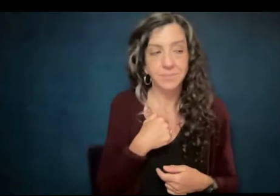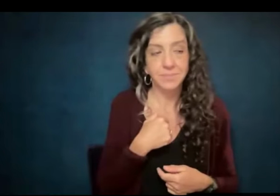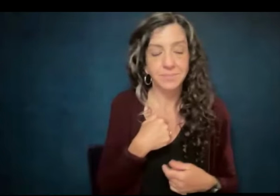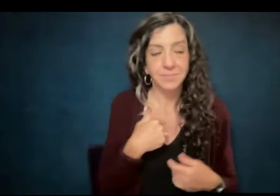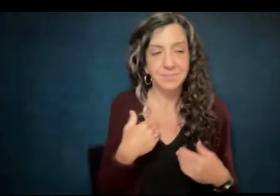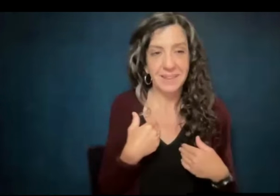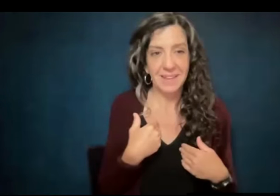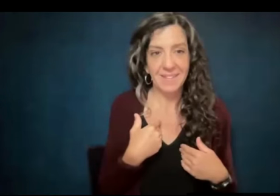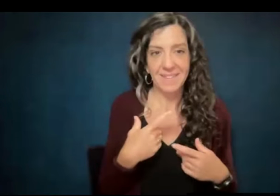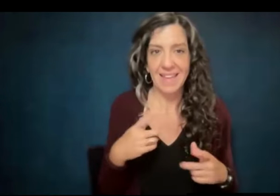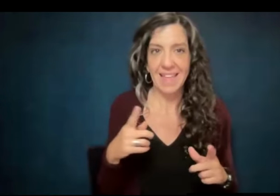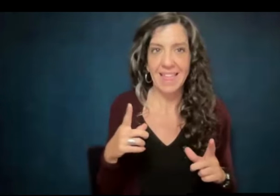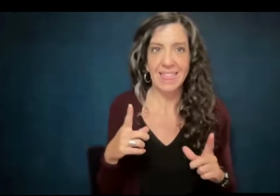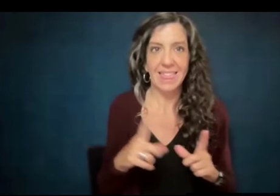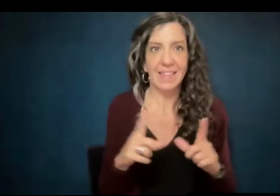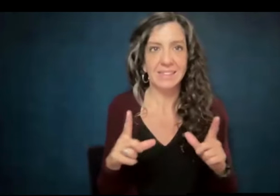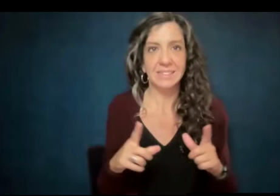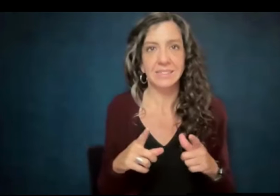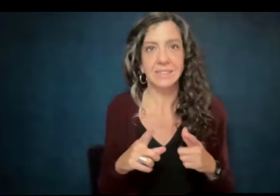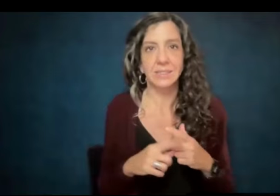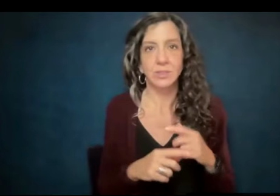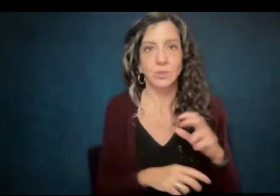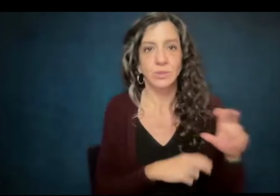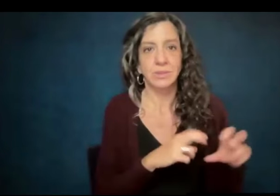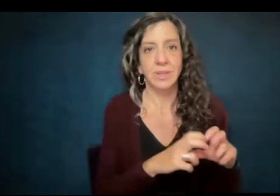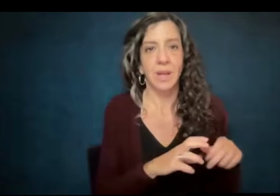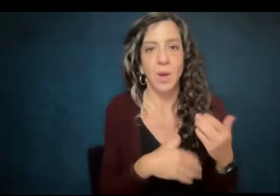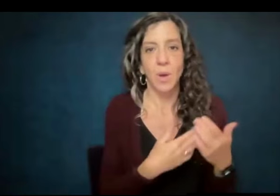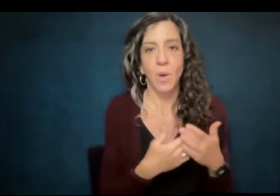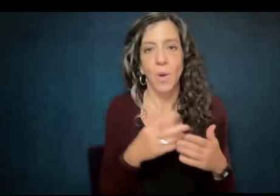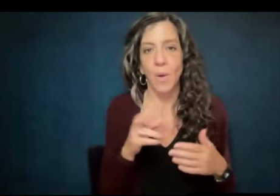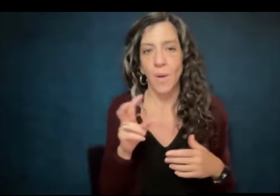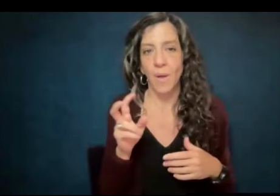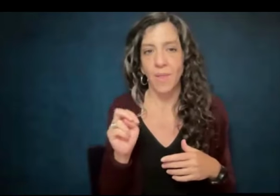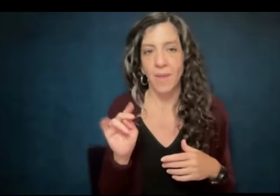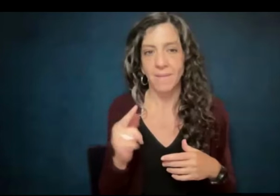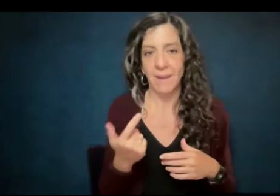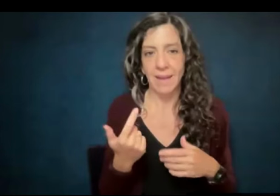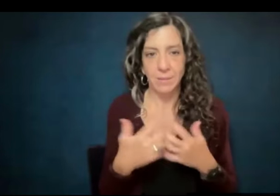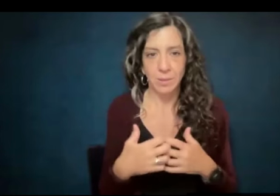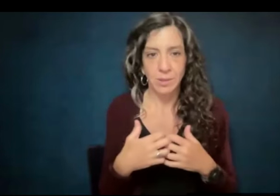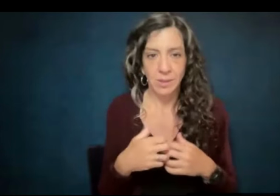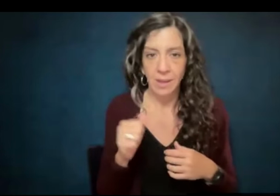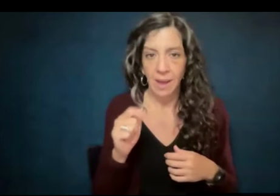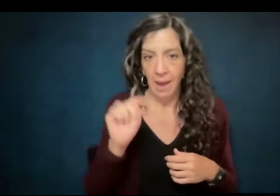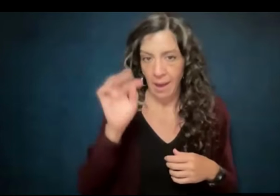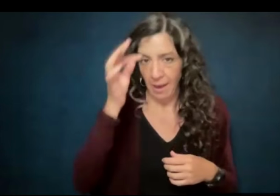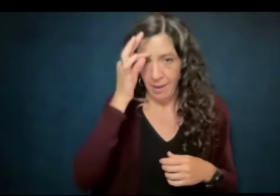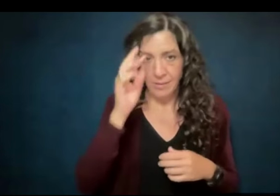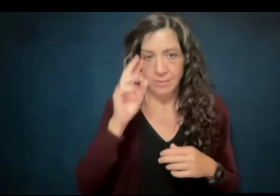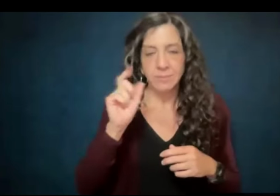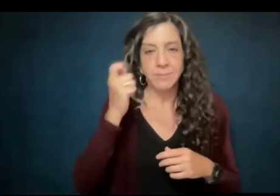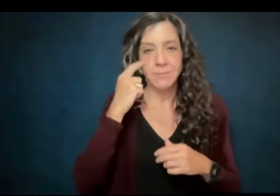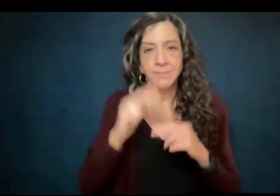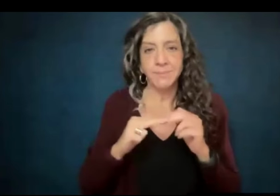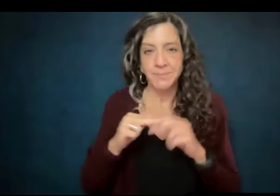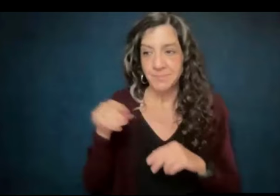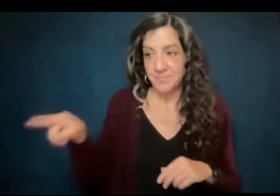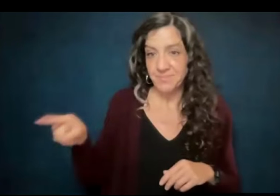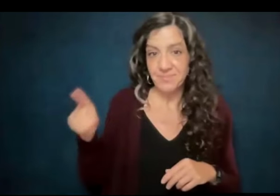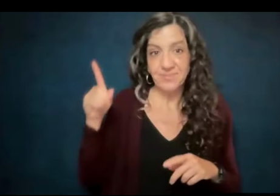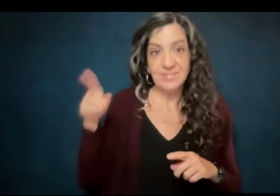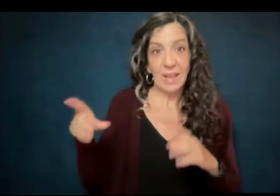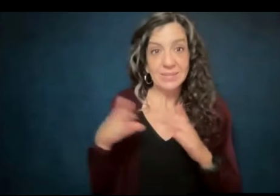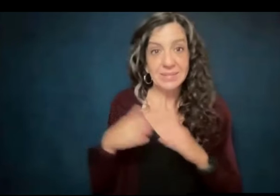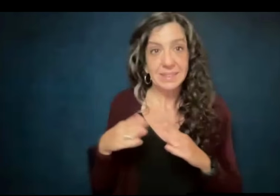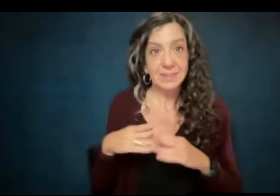a license to stock all of the vending machines at the federal government building downtown, that is a